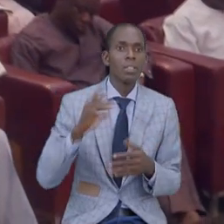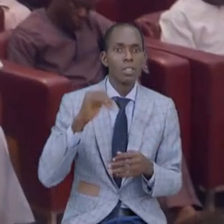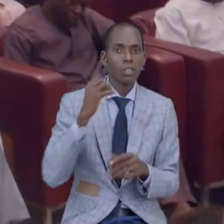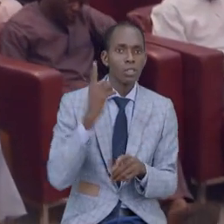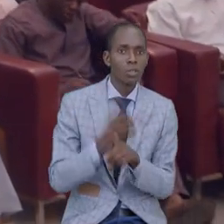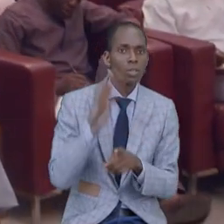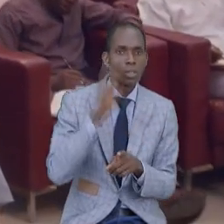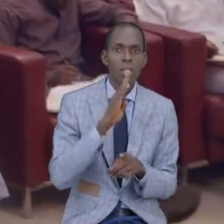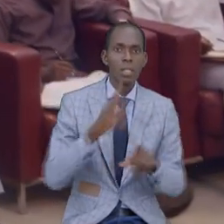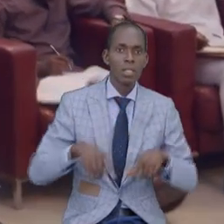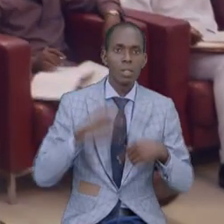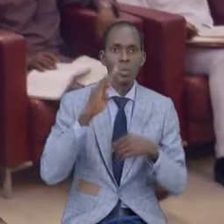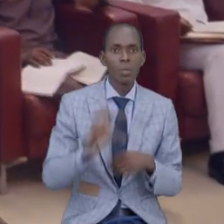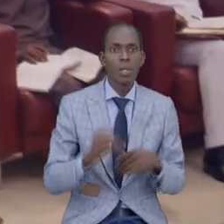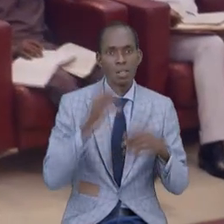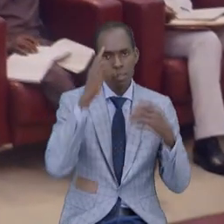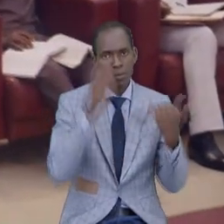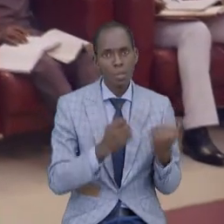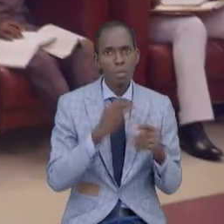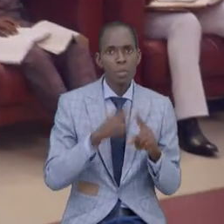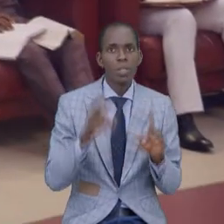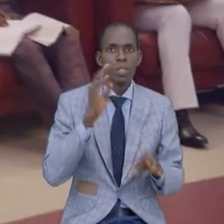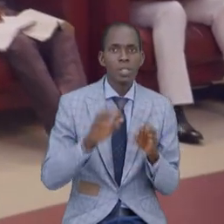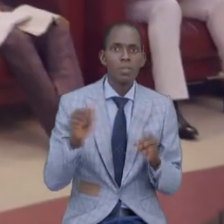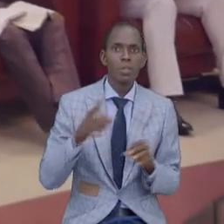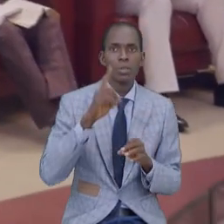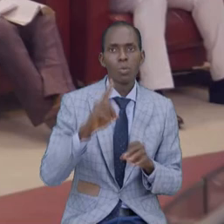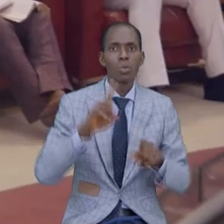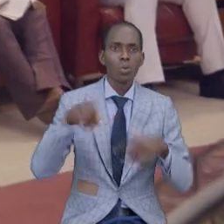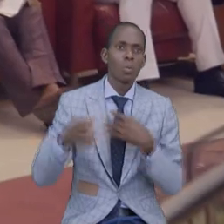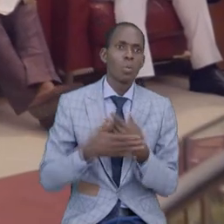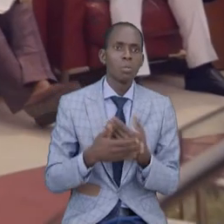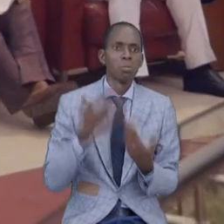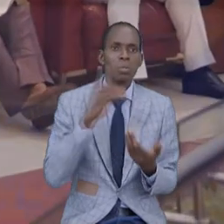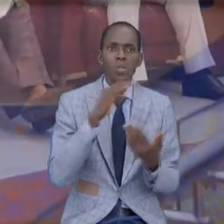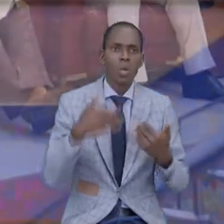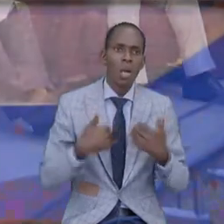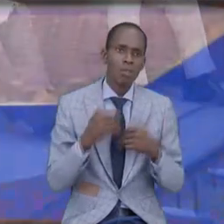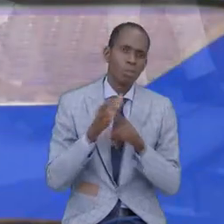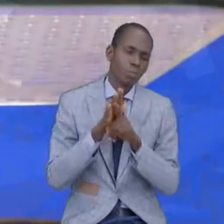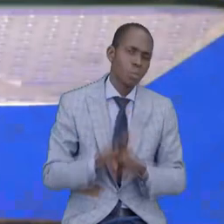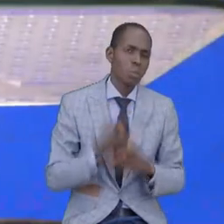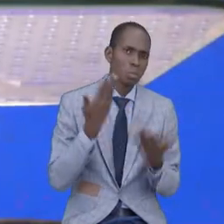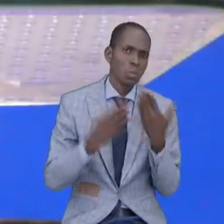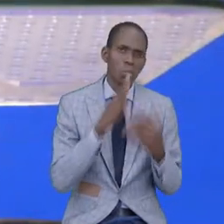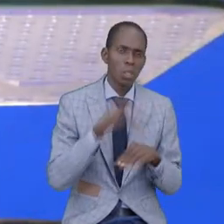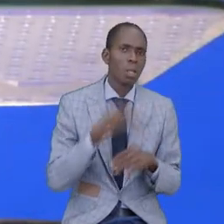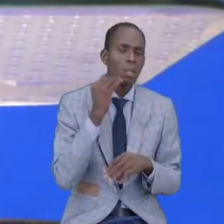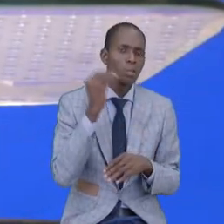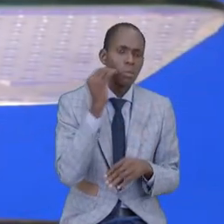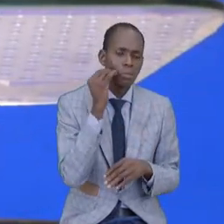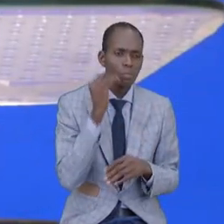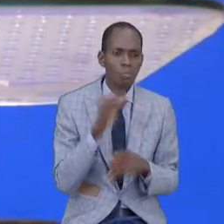back, the pressure is coming, maybe at home. The pressure is intense for the